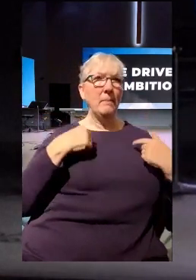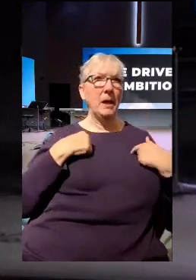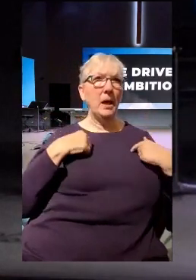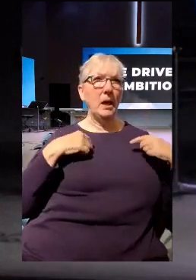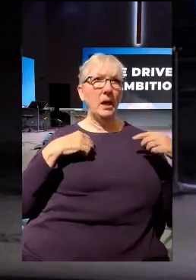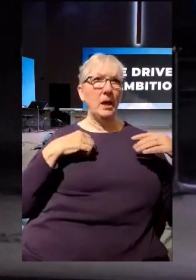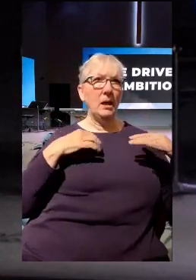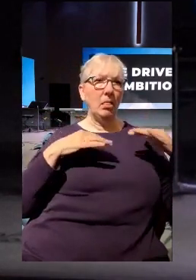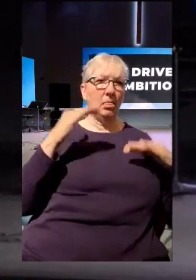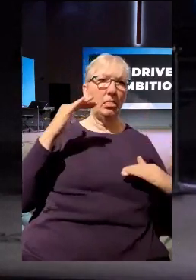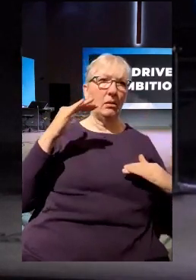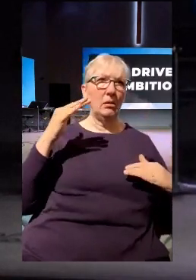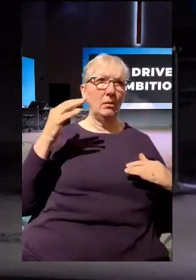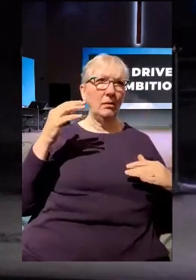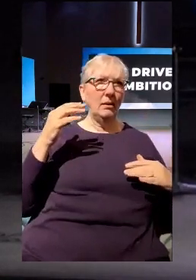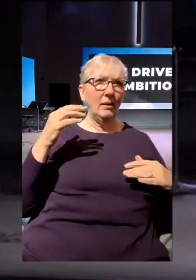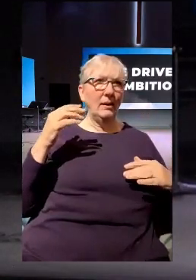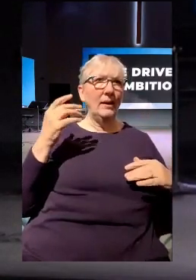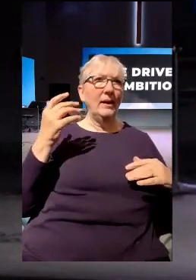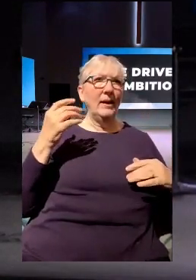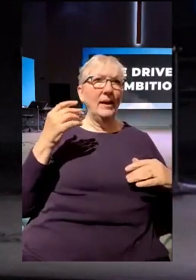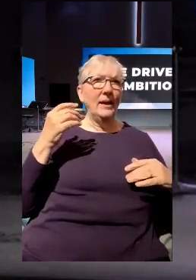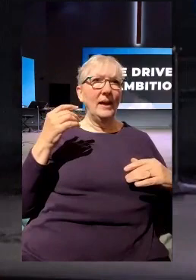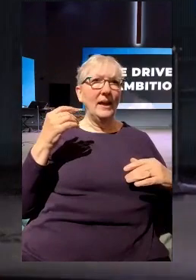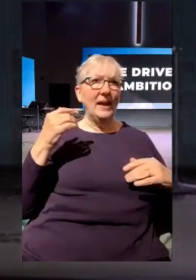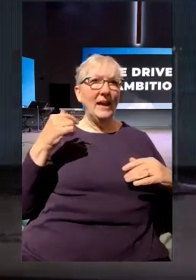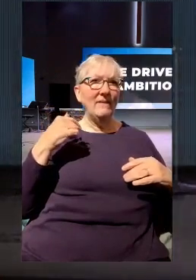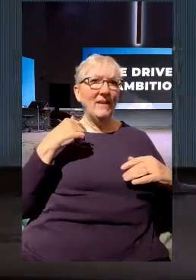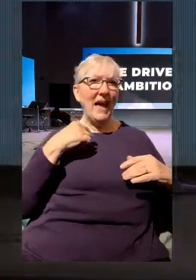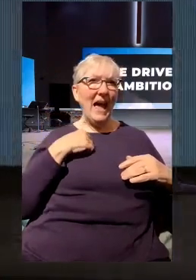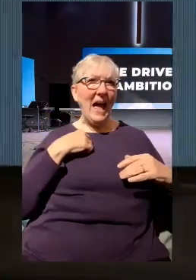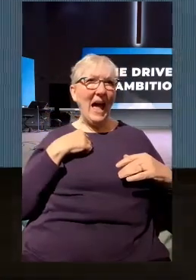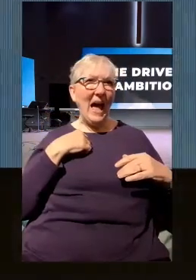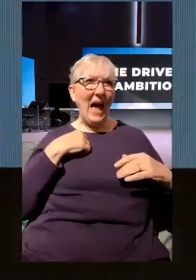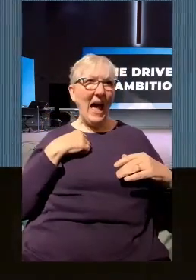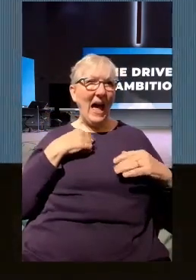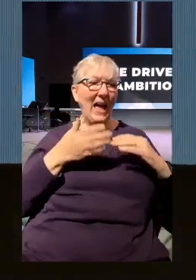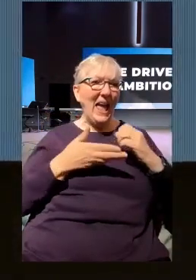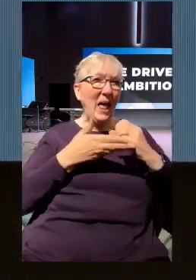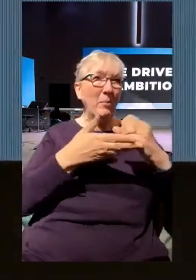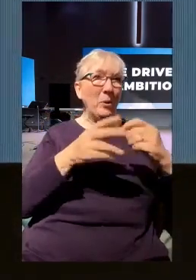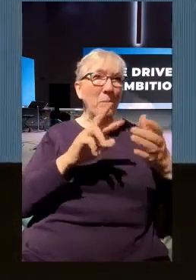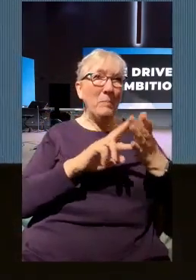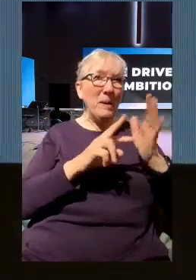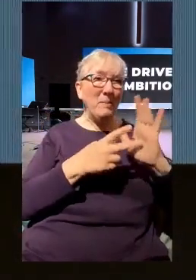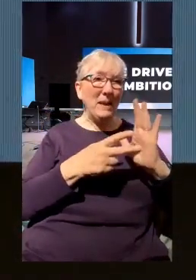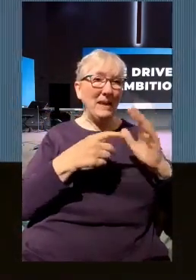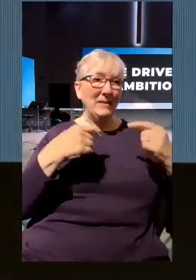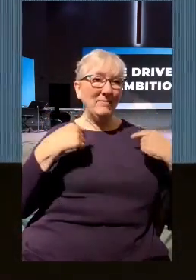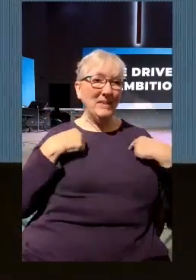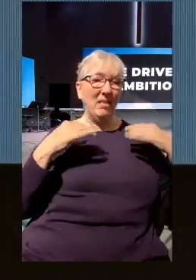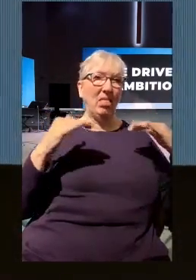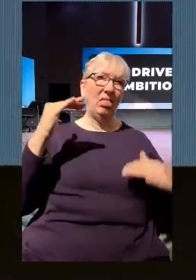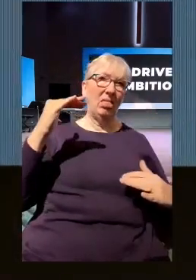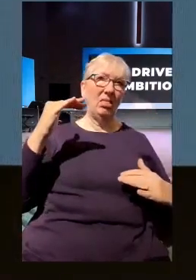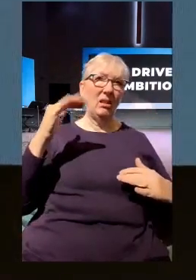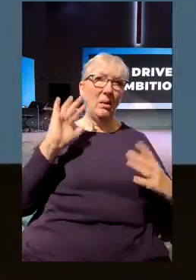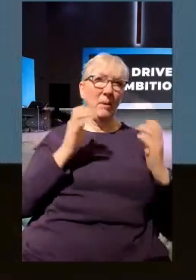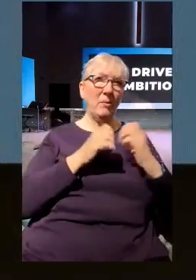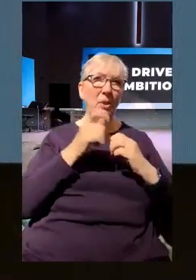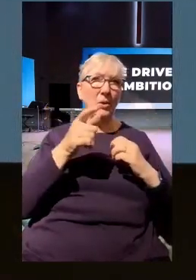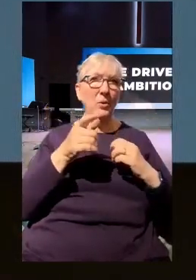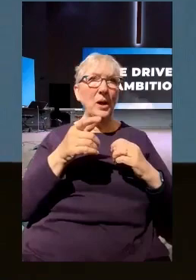help you succeed, I must somehow be less than. We treat life like a zero-sum